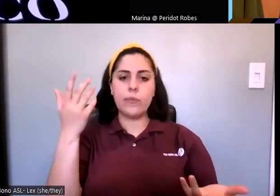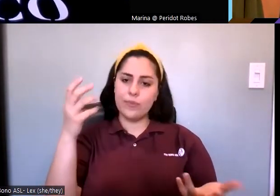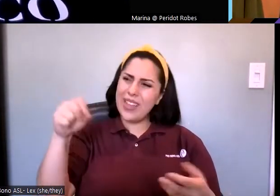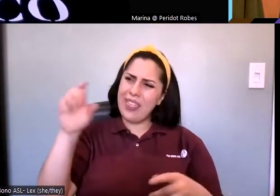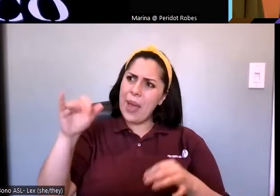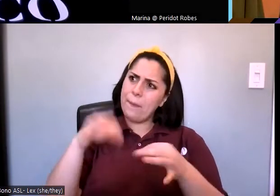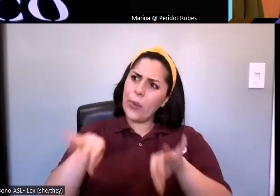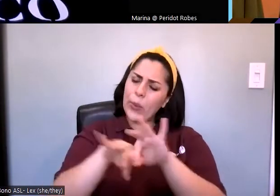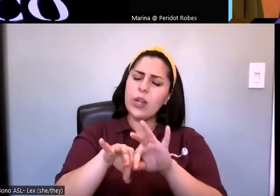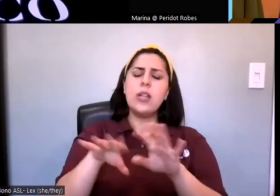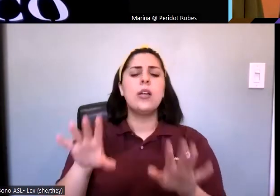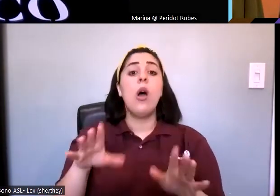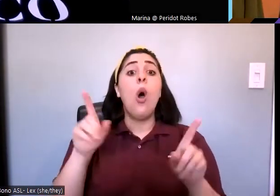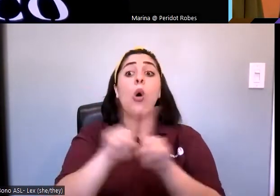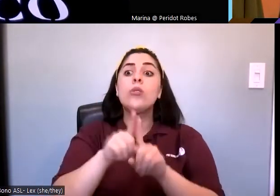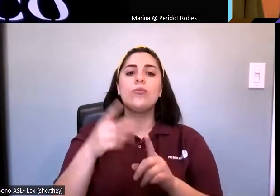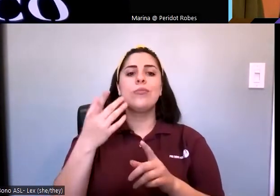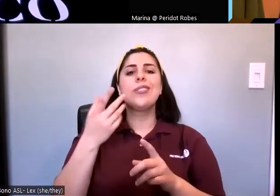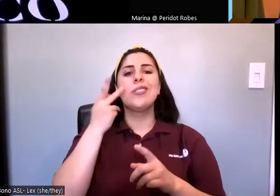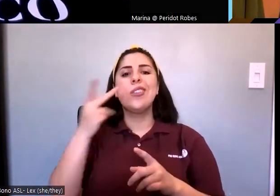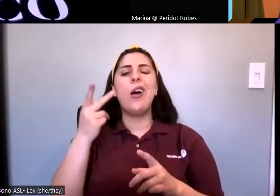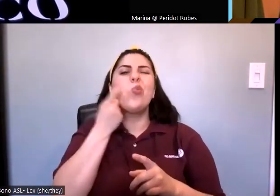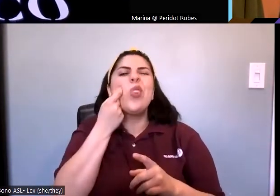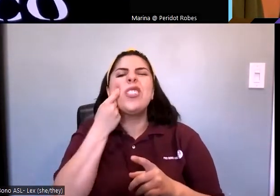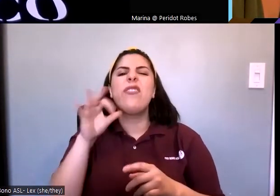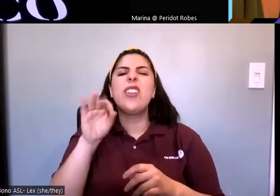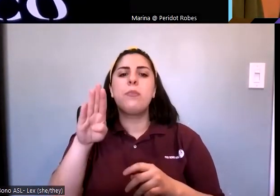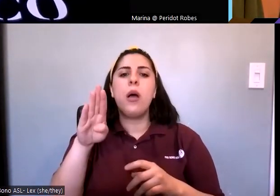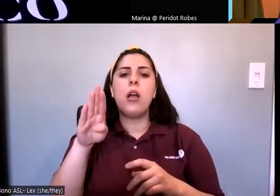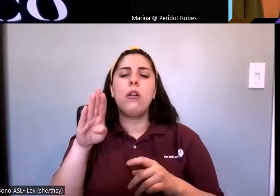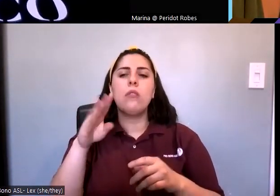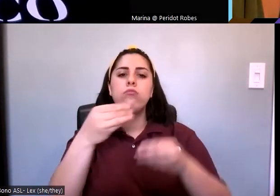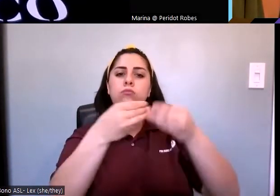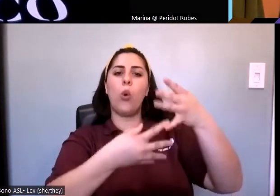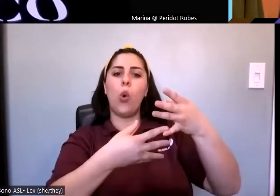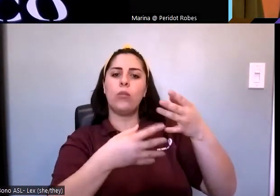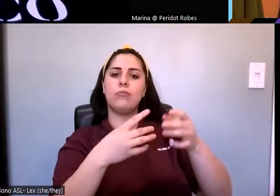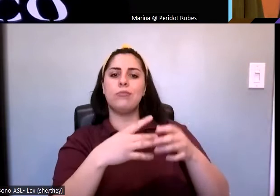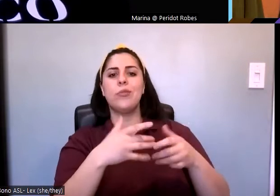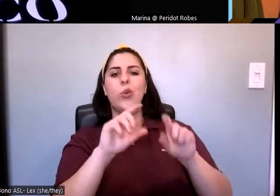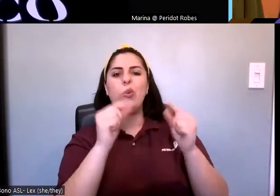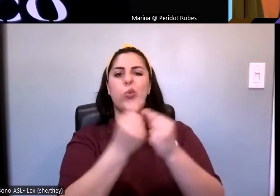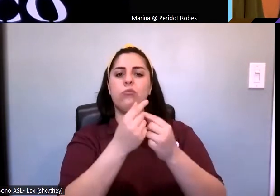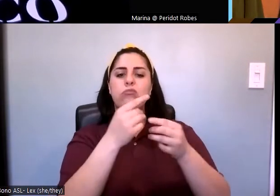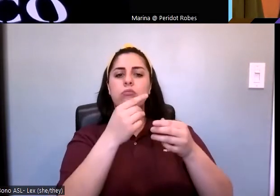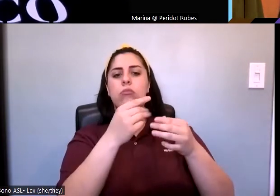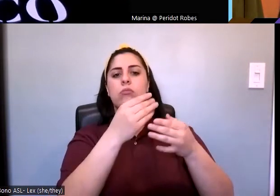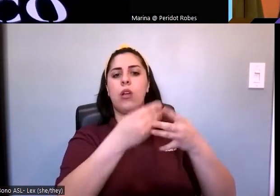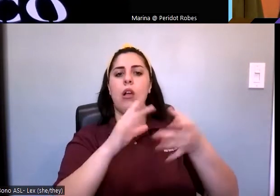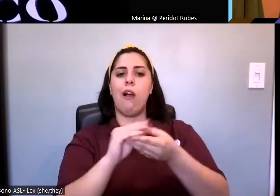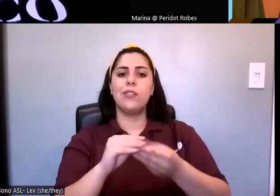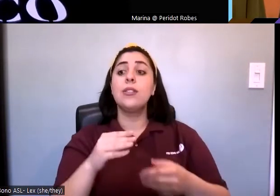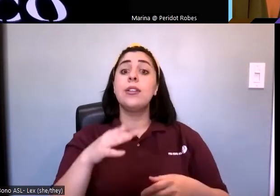And I saw a thread on Facebook a couple of days ago, a friend of mine who was like, you know, just said something very simple that was